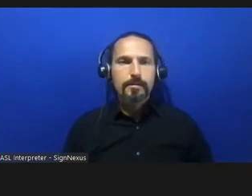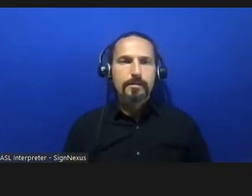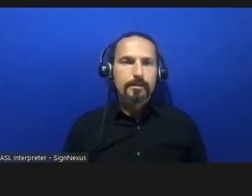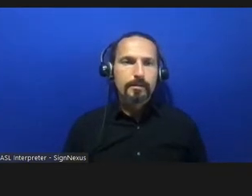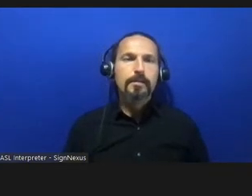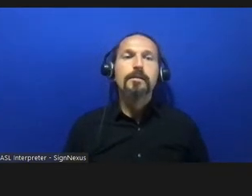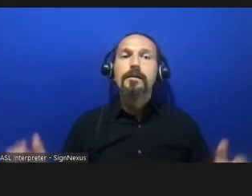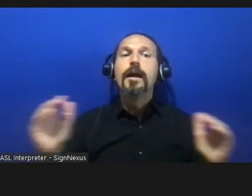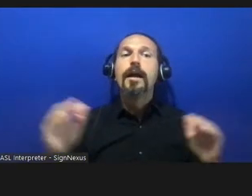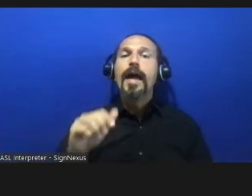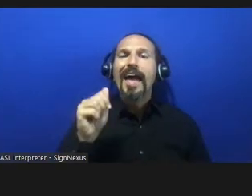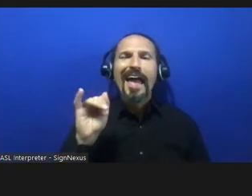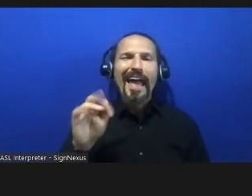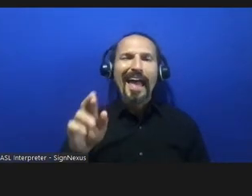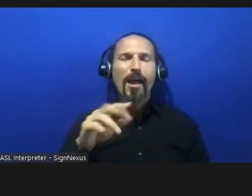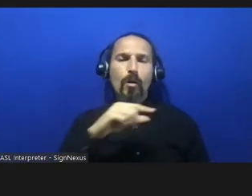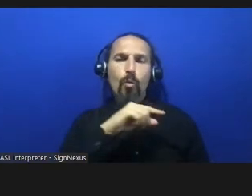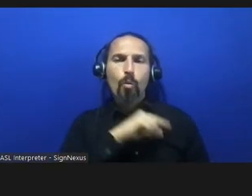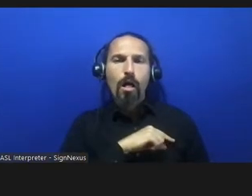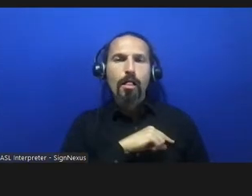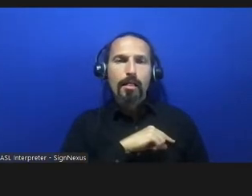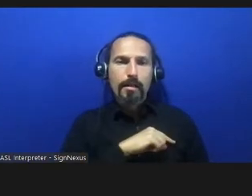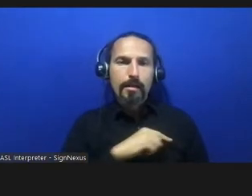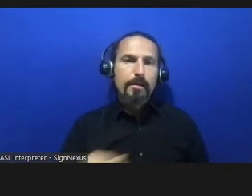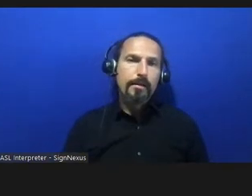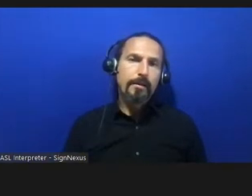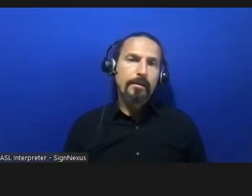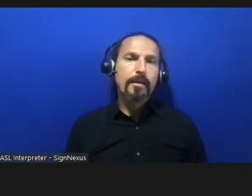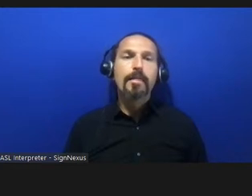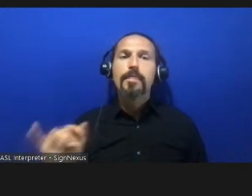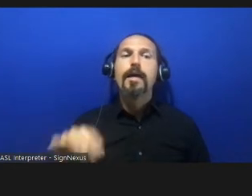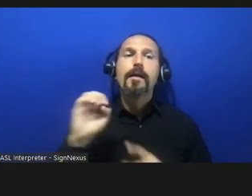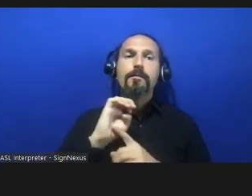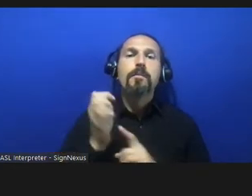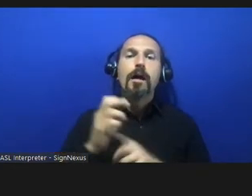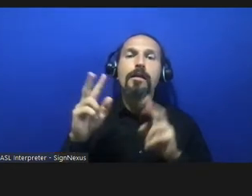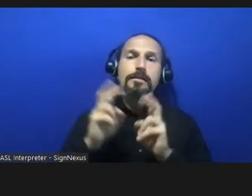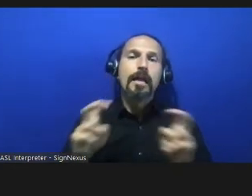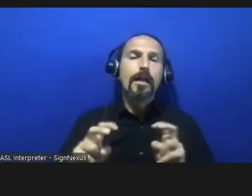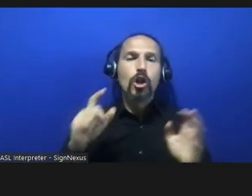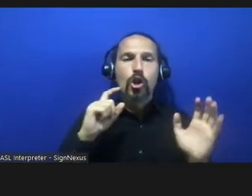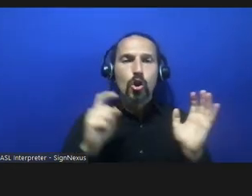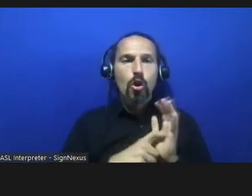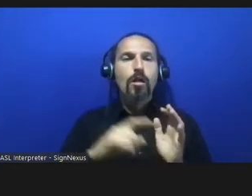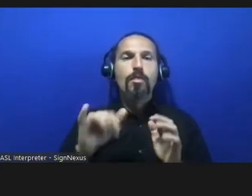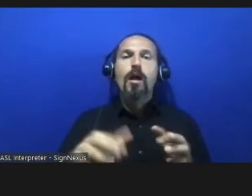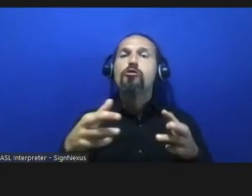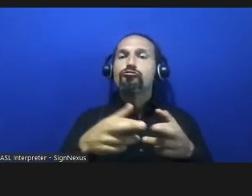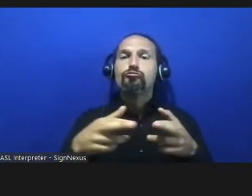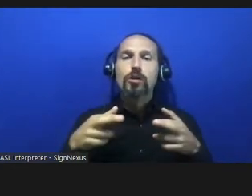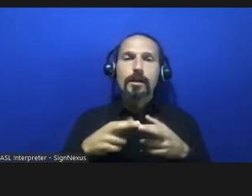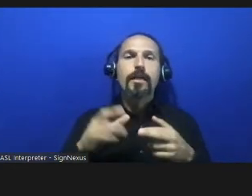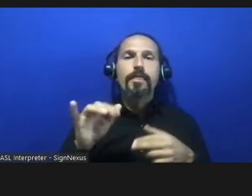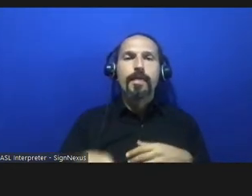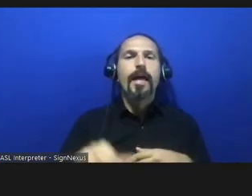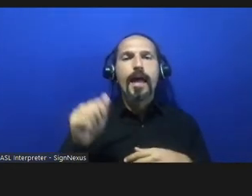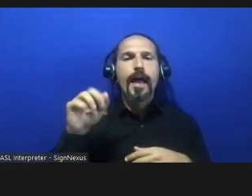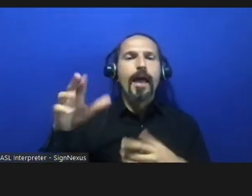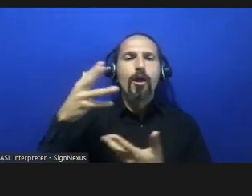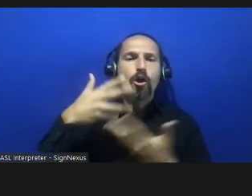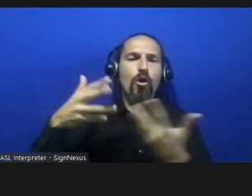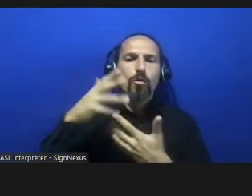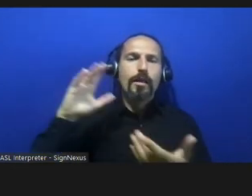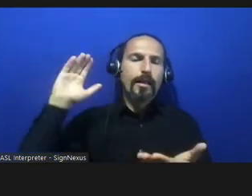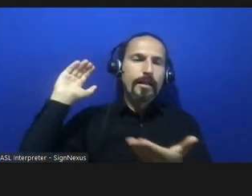with respect to air quality the environmental assessment found that regionally air pollutants would be reduced